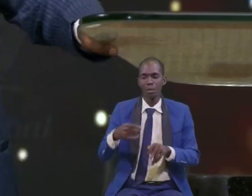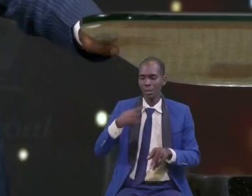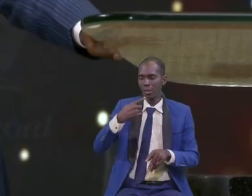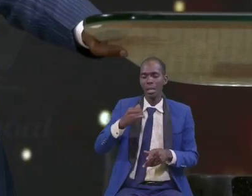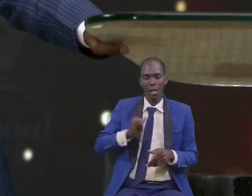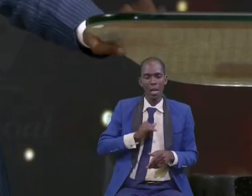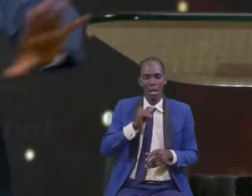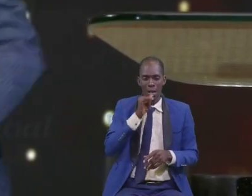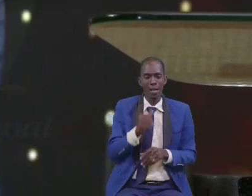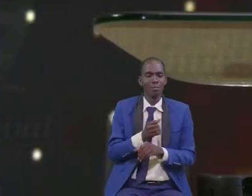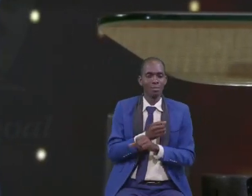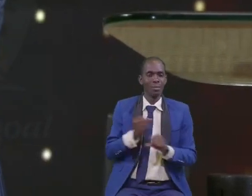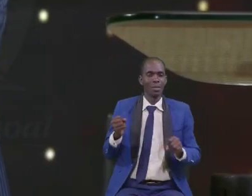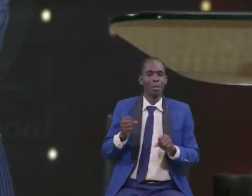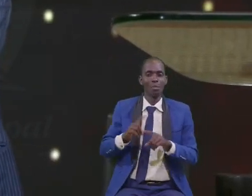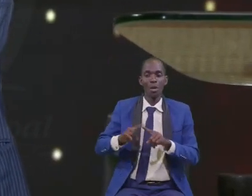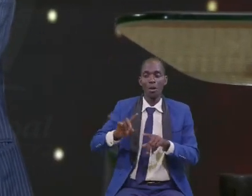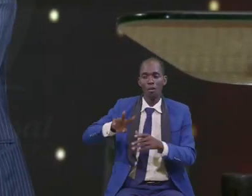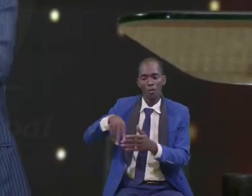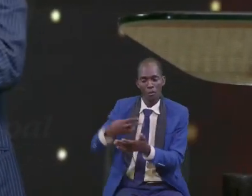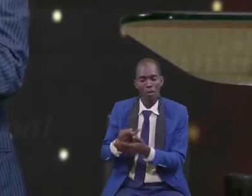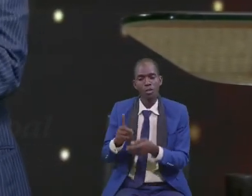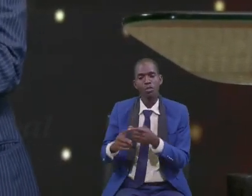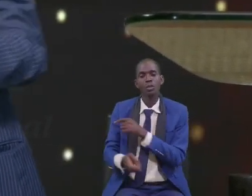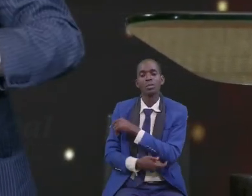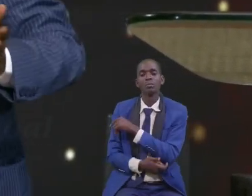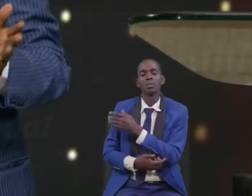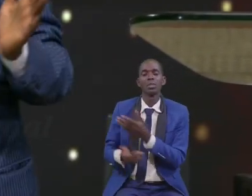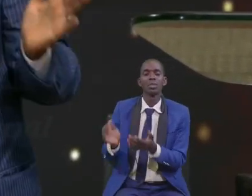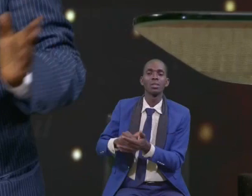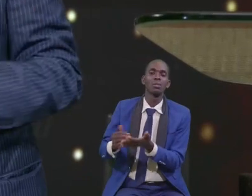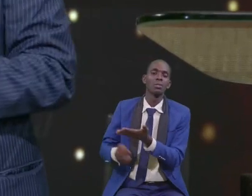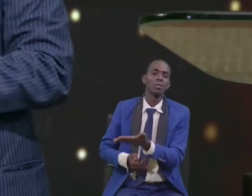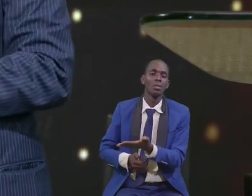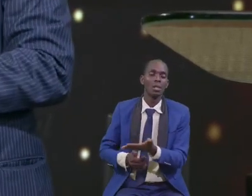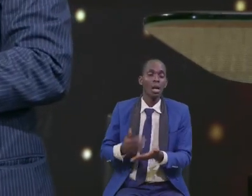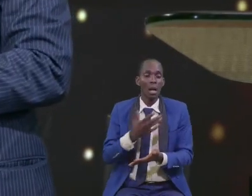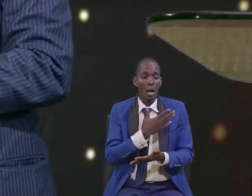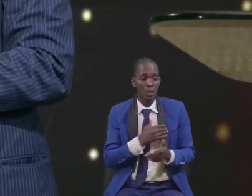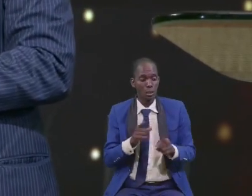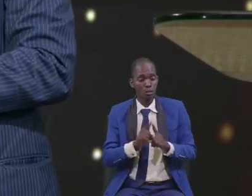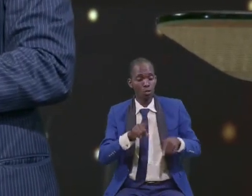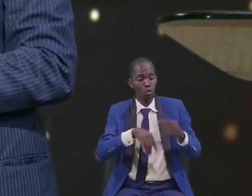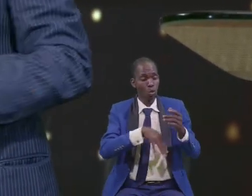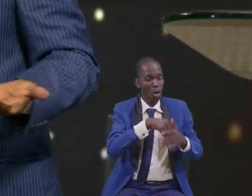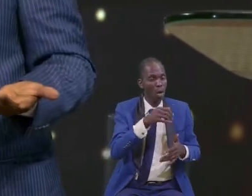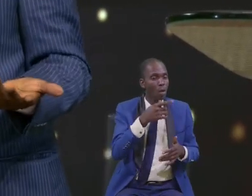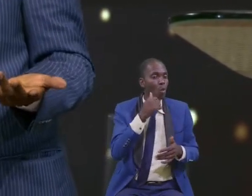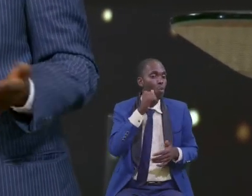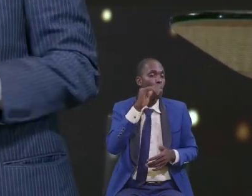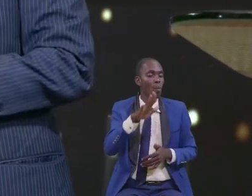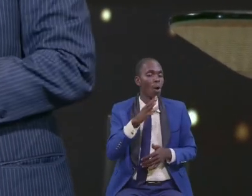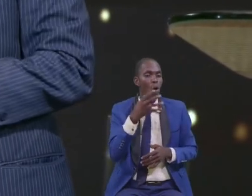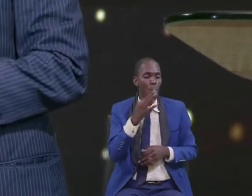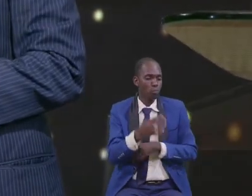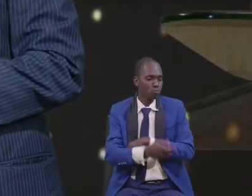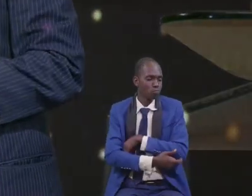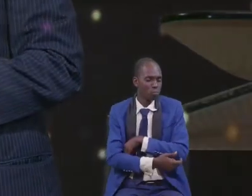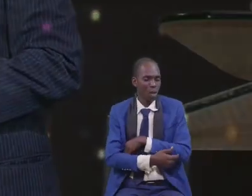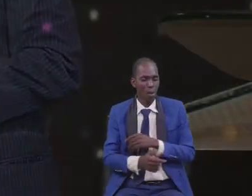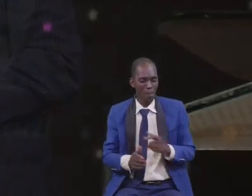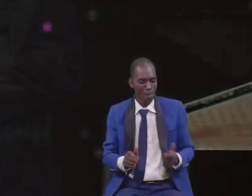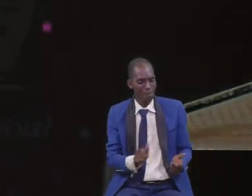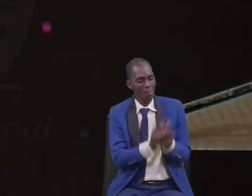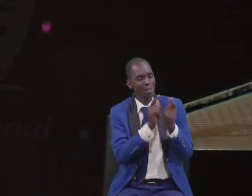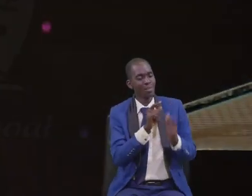back right into that thing. It's a woman of the world that approaches them in their office after they say they are born